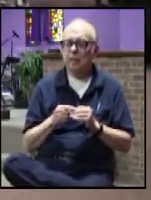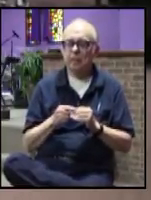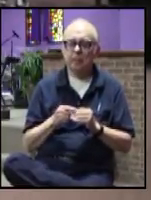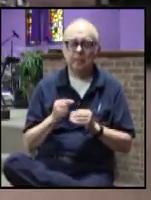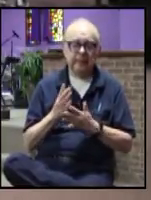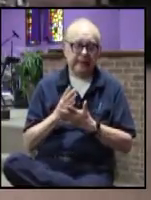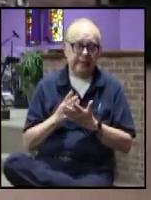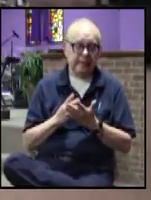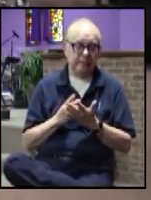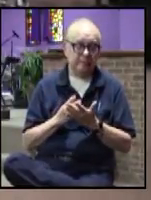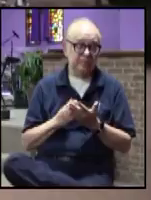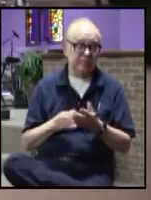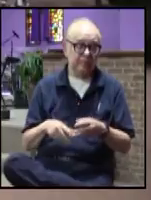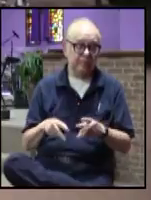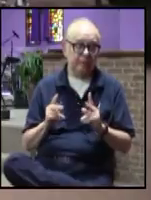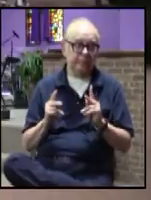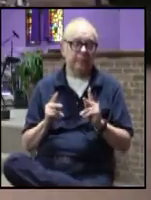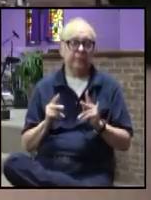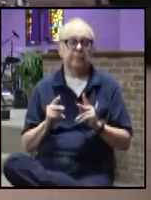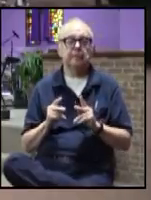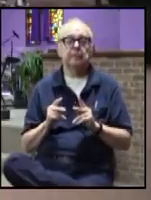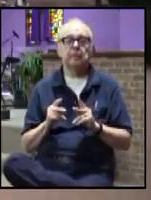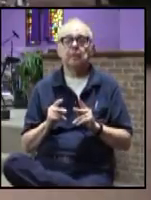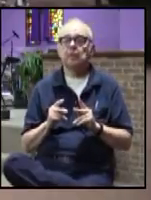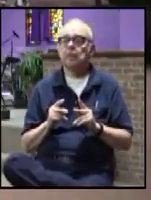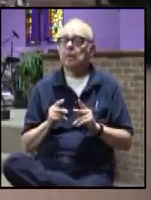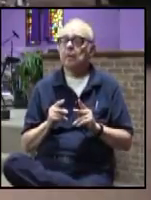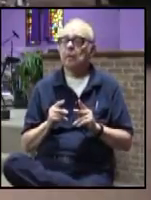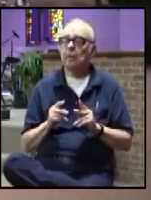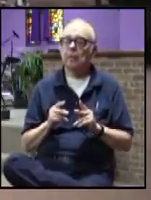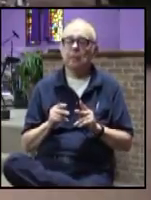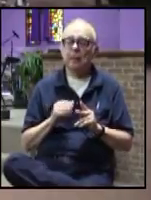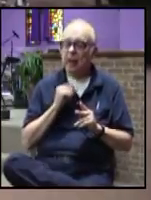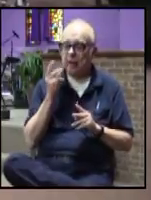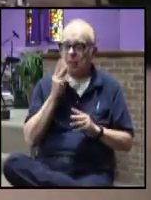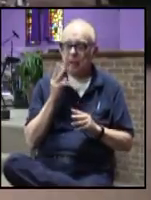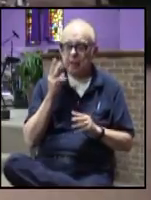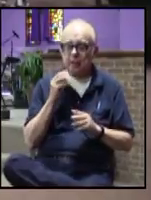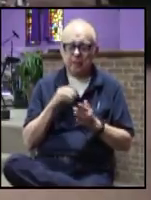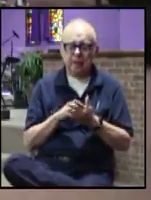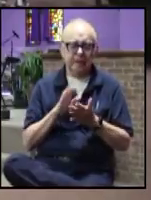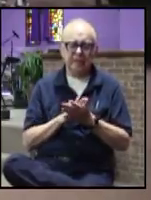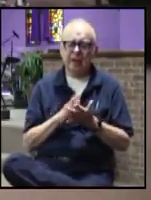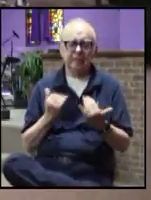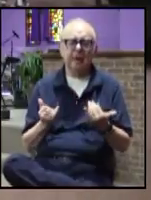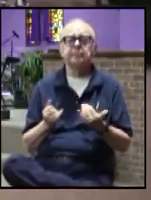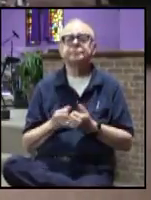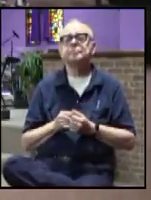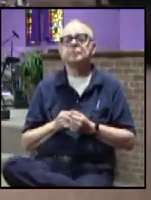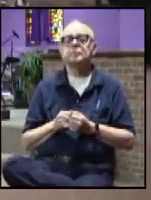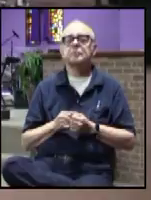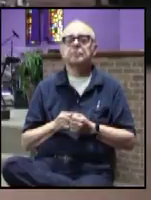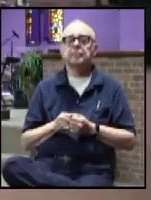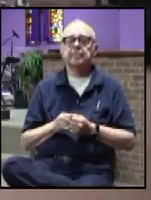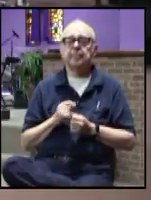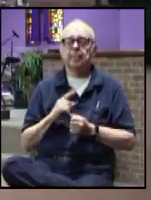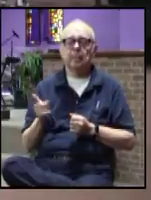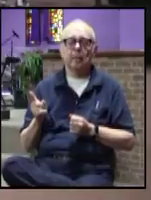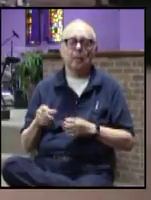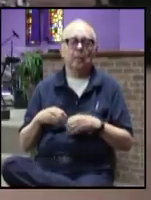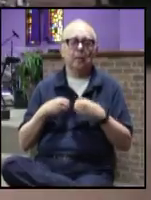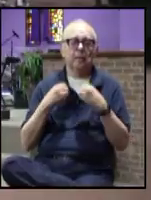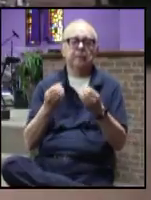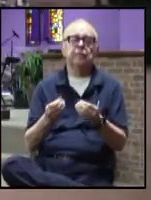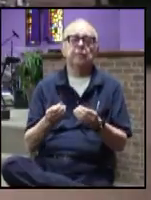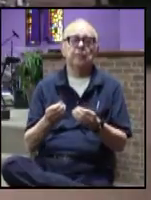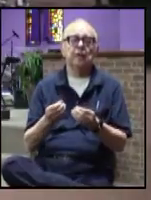some opportunities, and you don't have to worry about writing these down right now, because these I'm going to give them to you